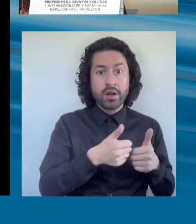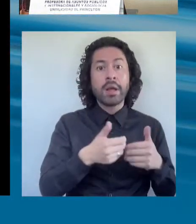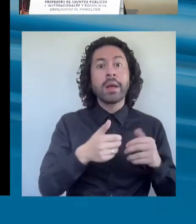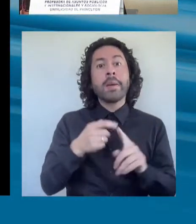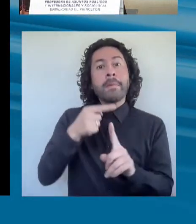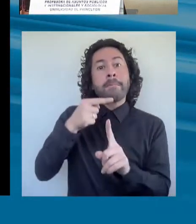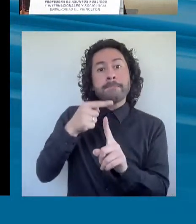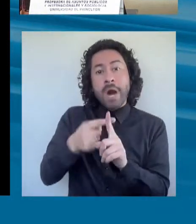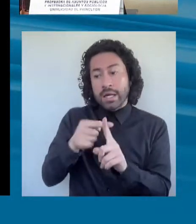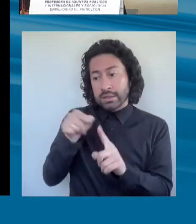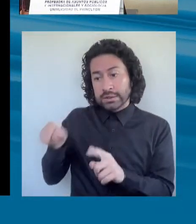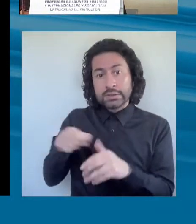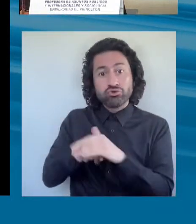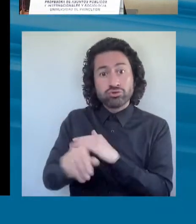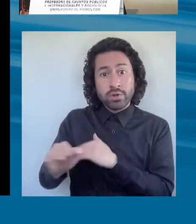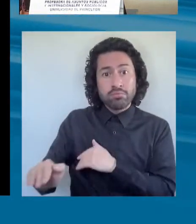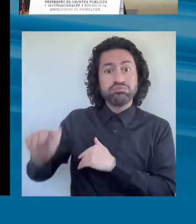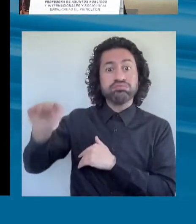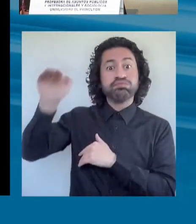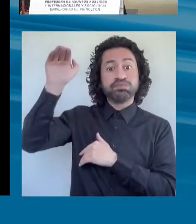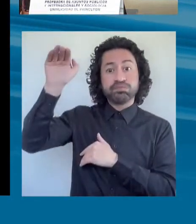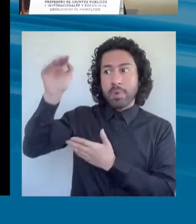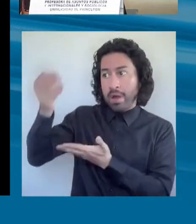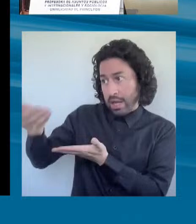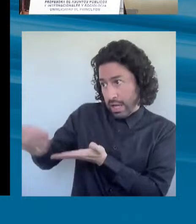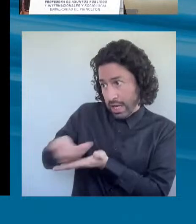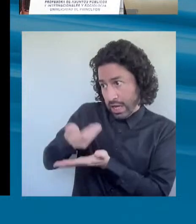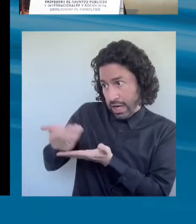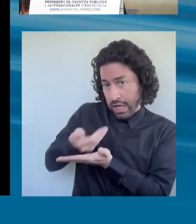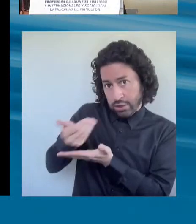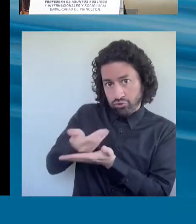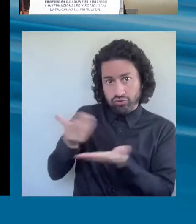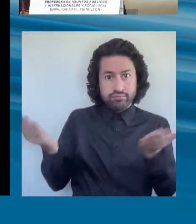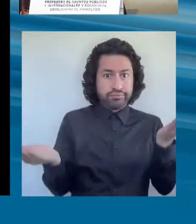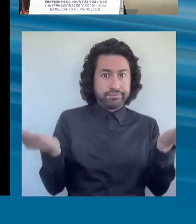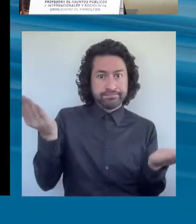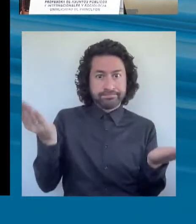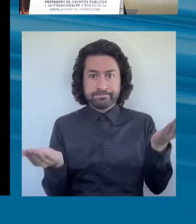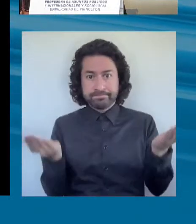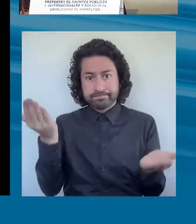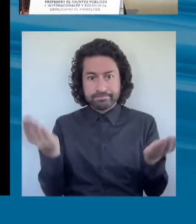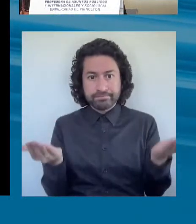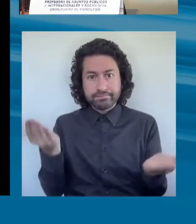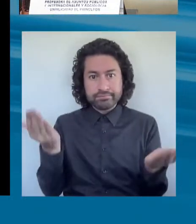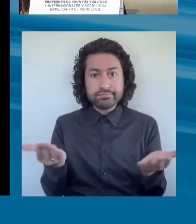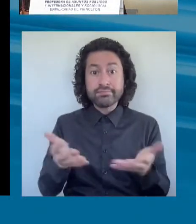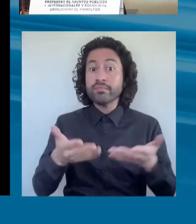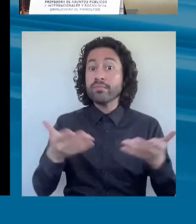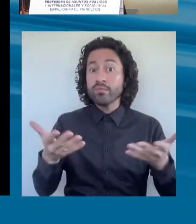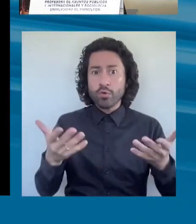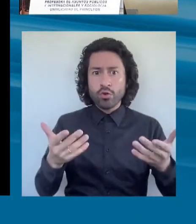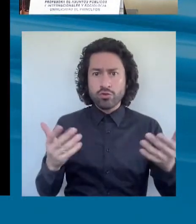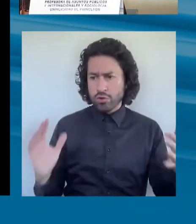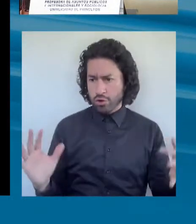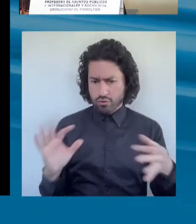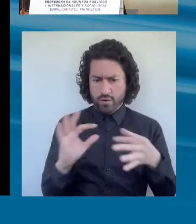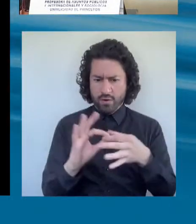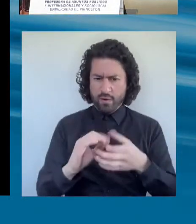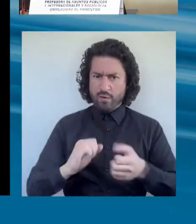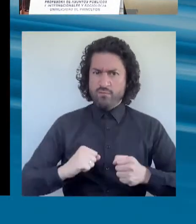income of their children when they are adults. The idea here is that a strong